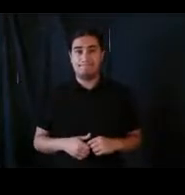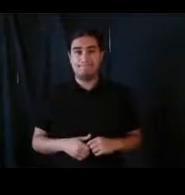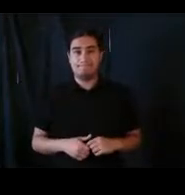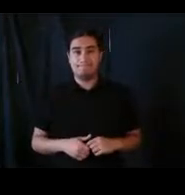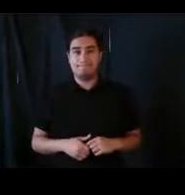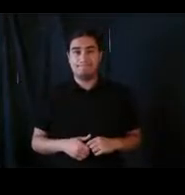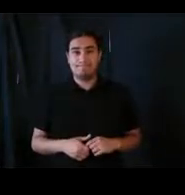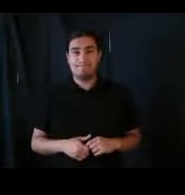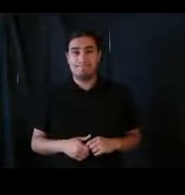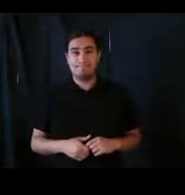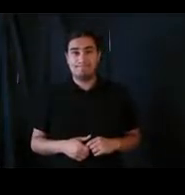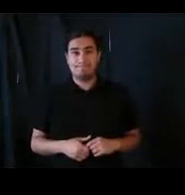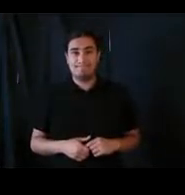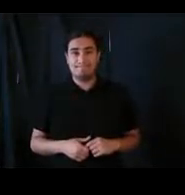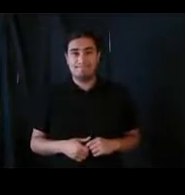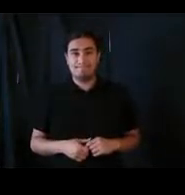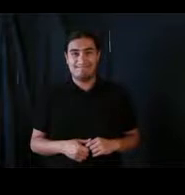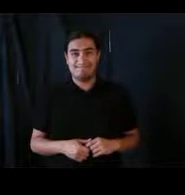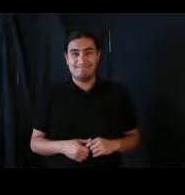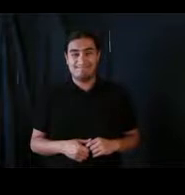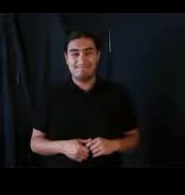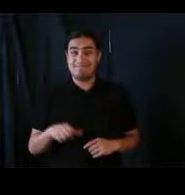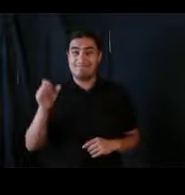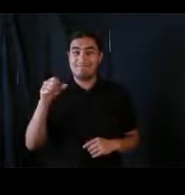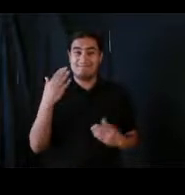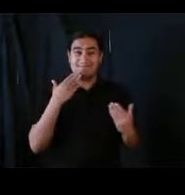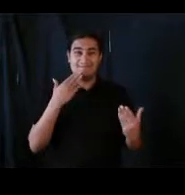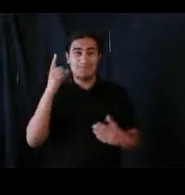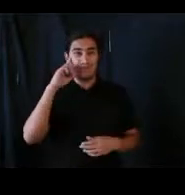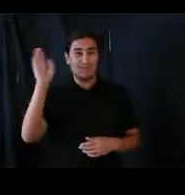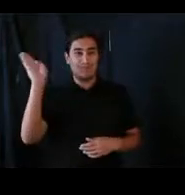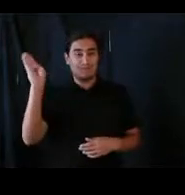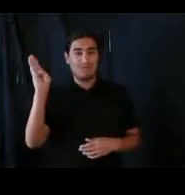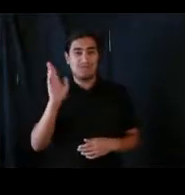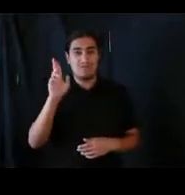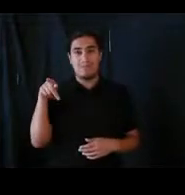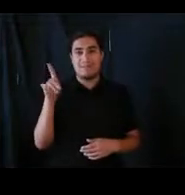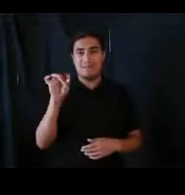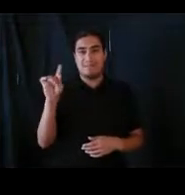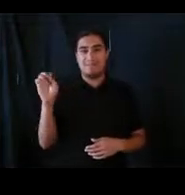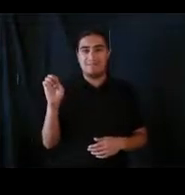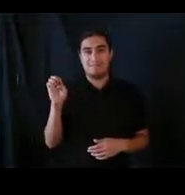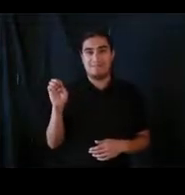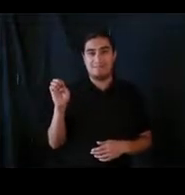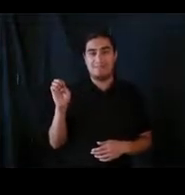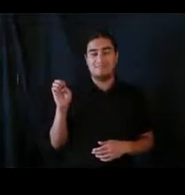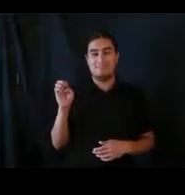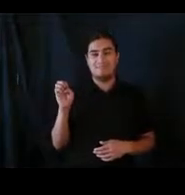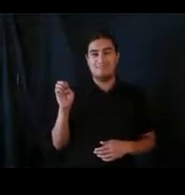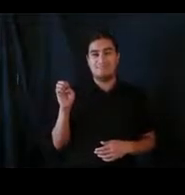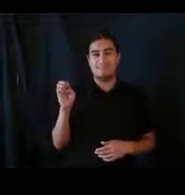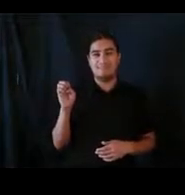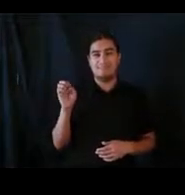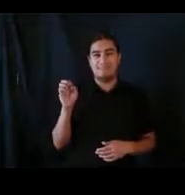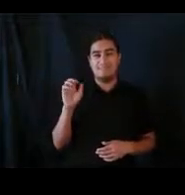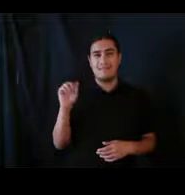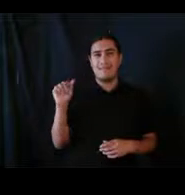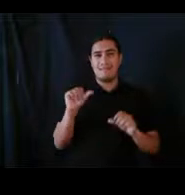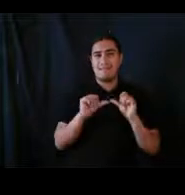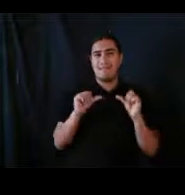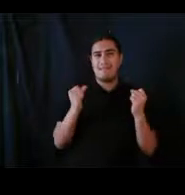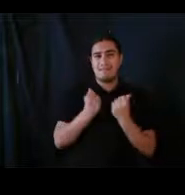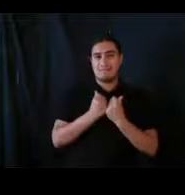mr falcone yes thanks for the presentation and the update um as the agency